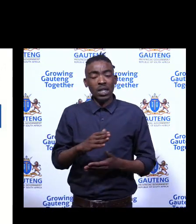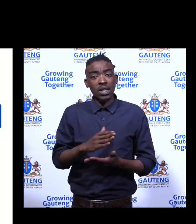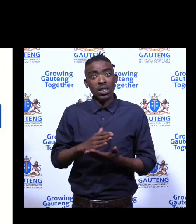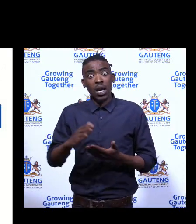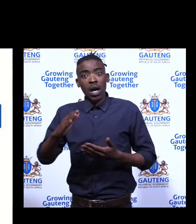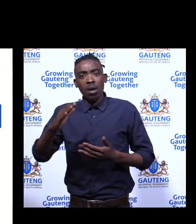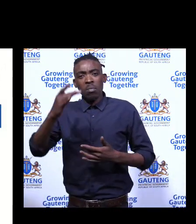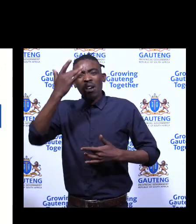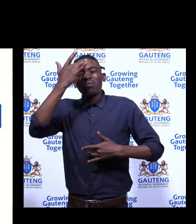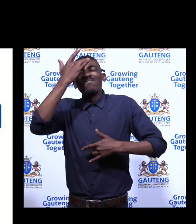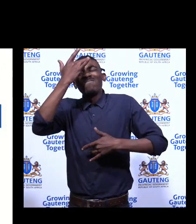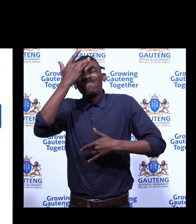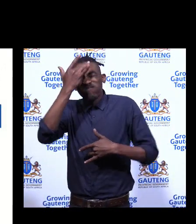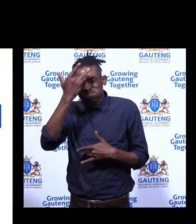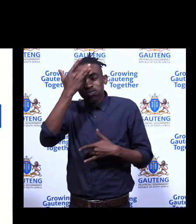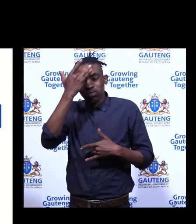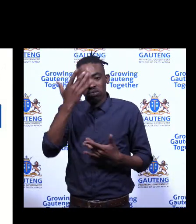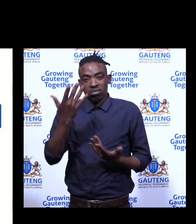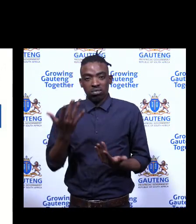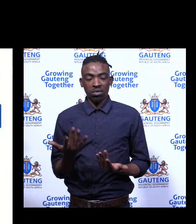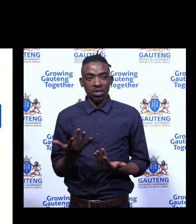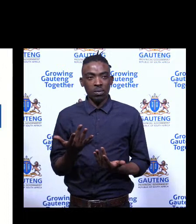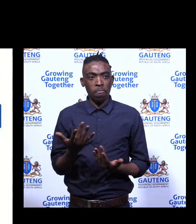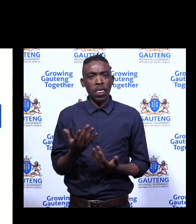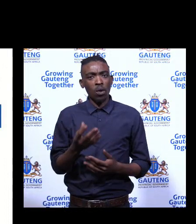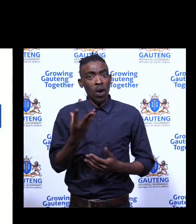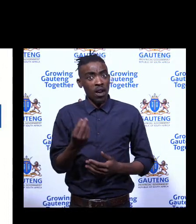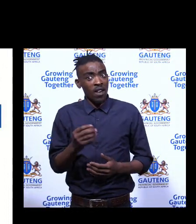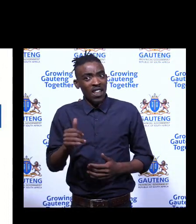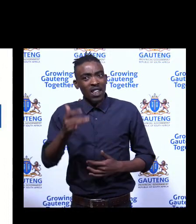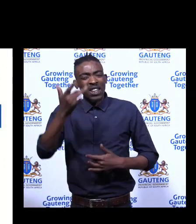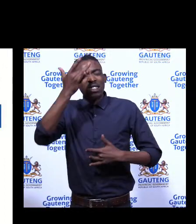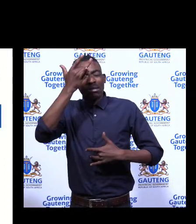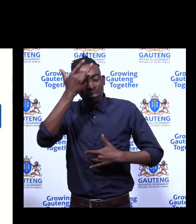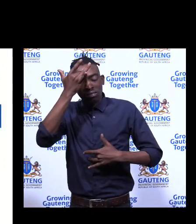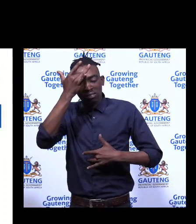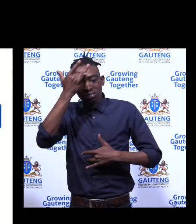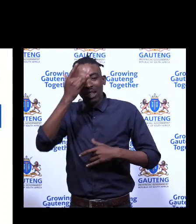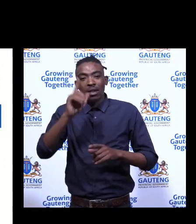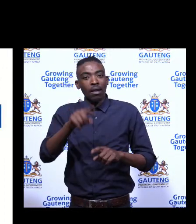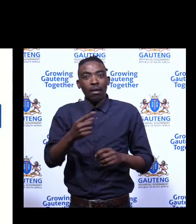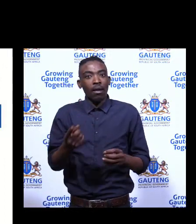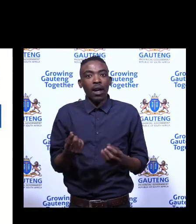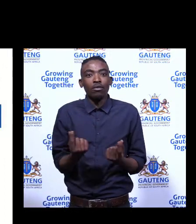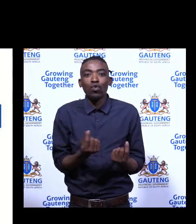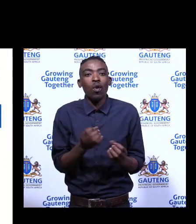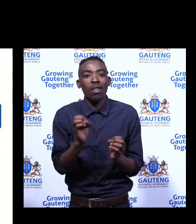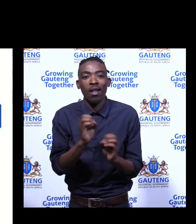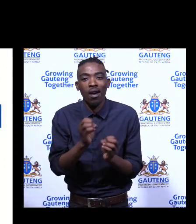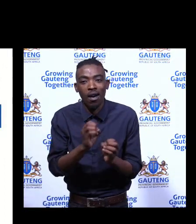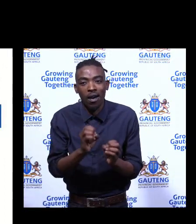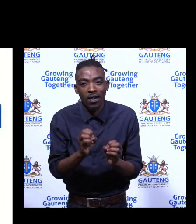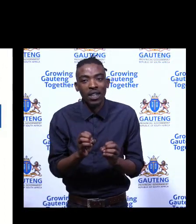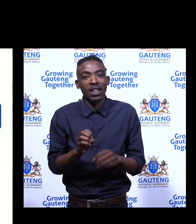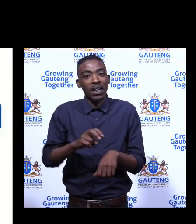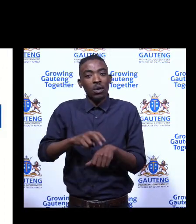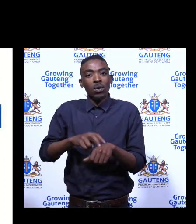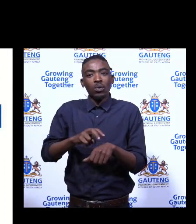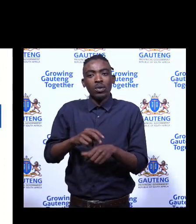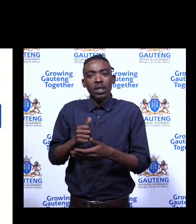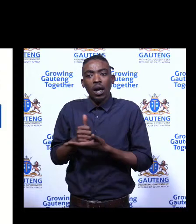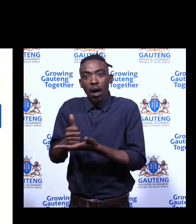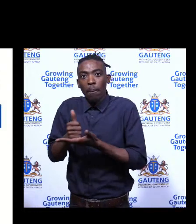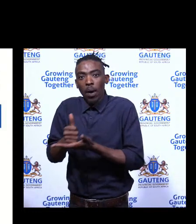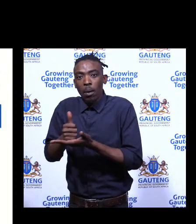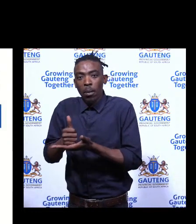disease, and there will be those who might even have a critical in critical position where they may also need